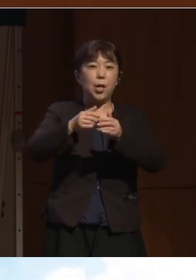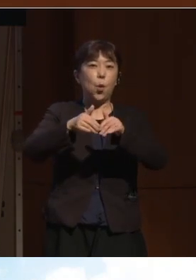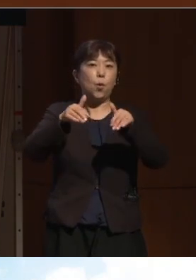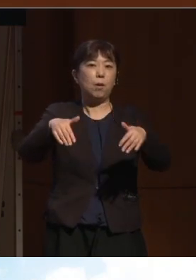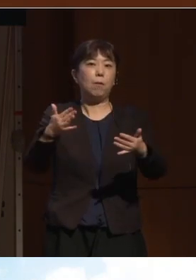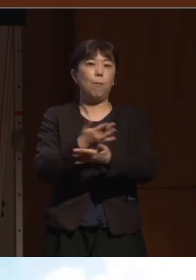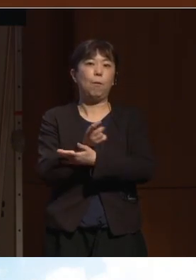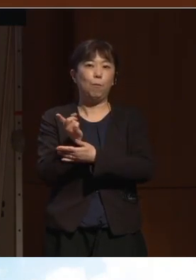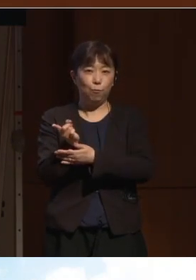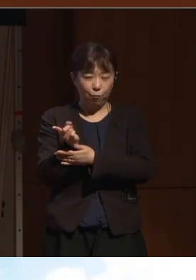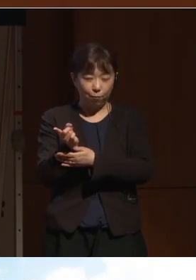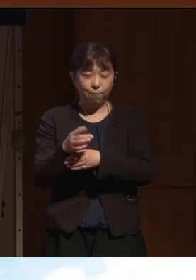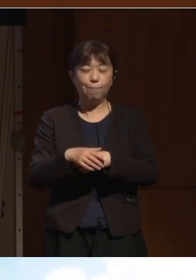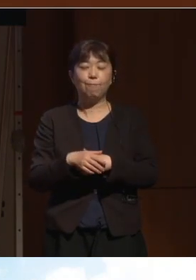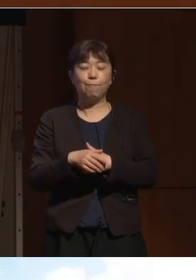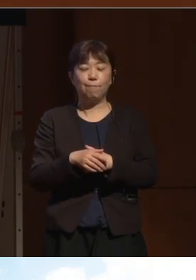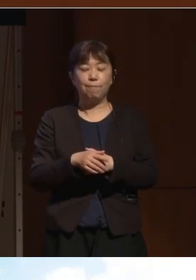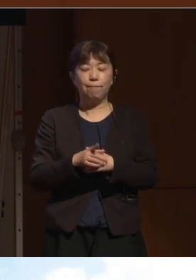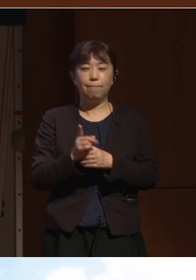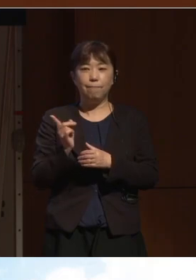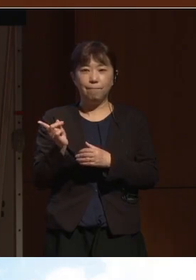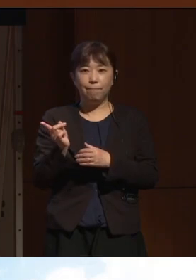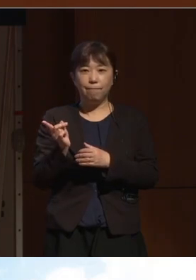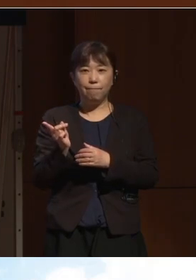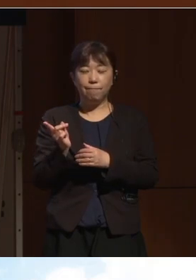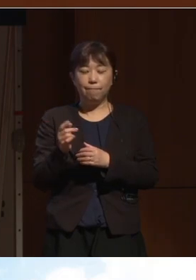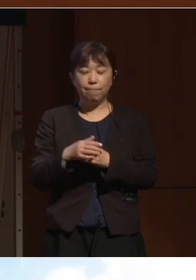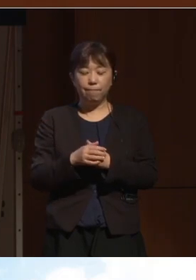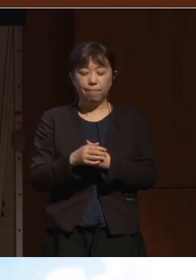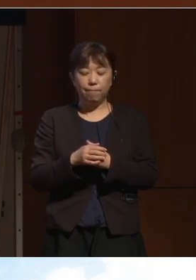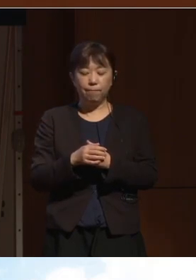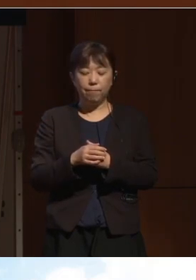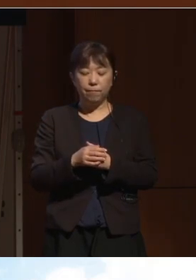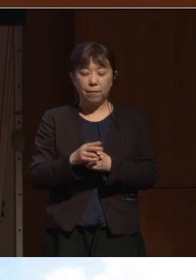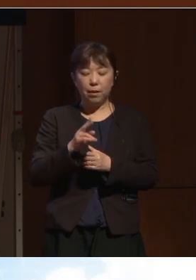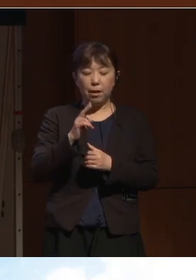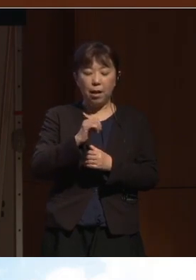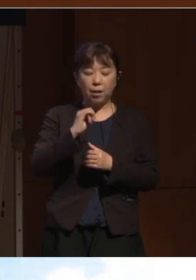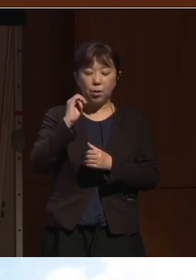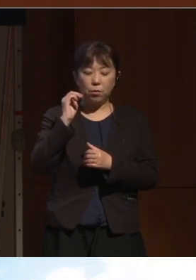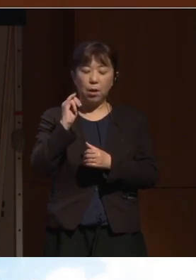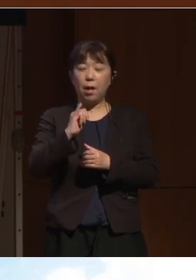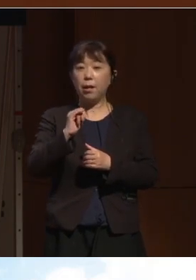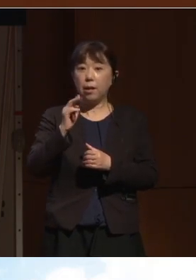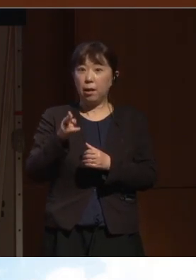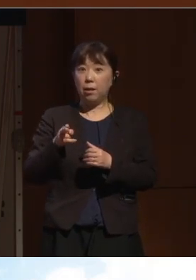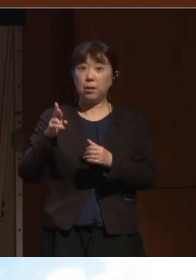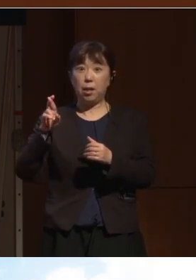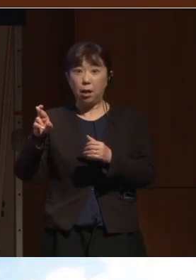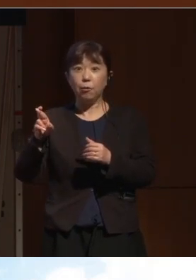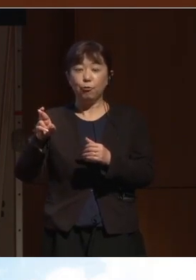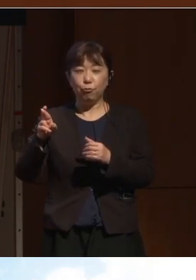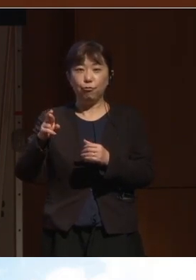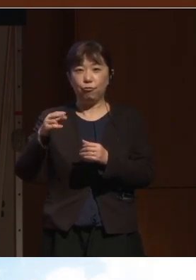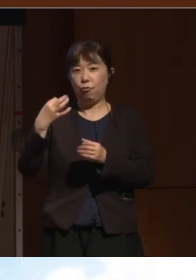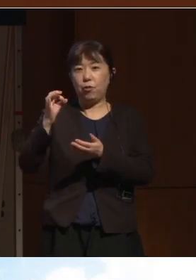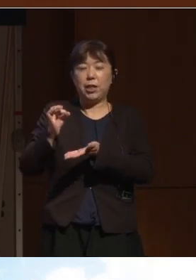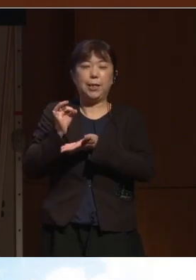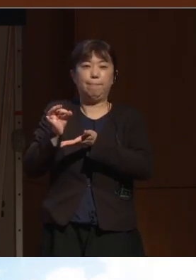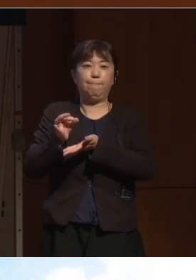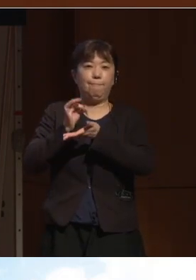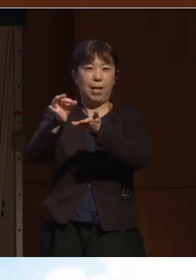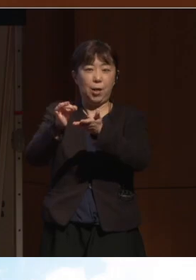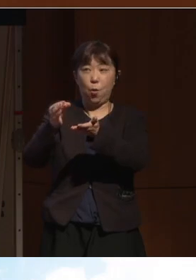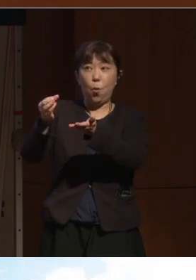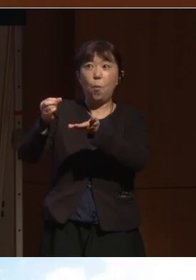That will enable NIHR-funded researchers to collaborate with AMED not only on applied and clinical health,